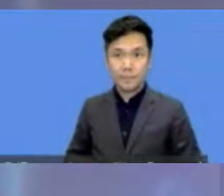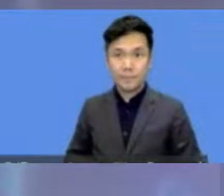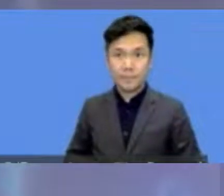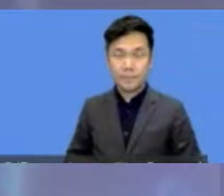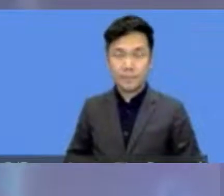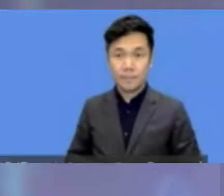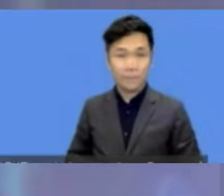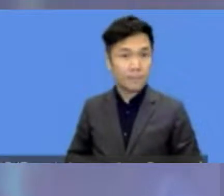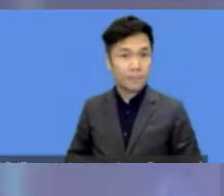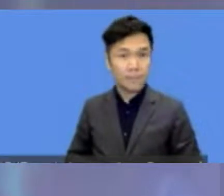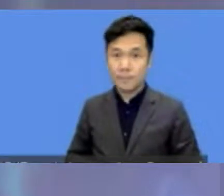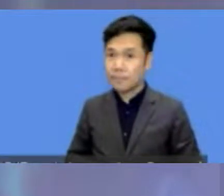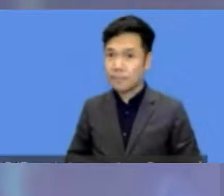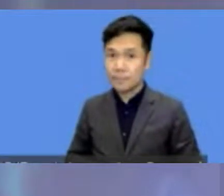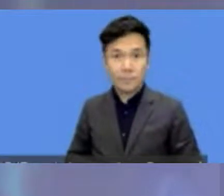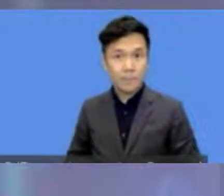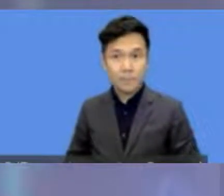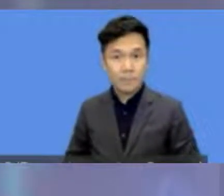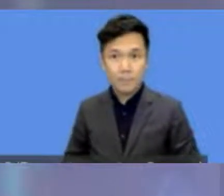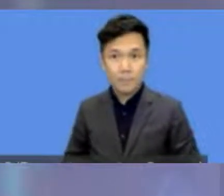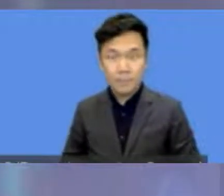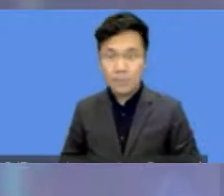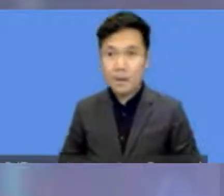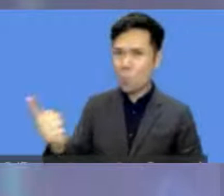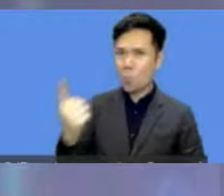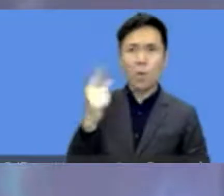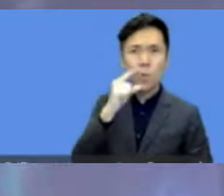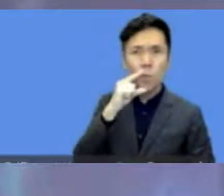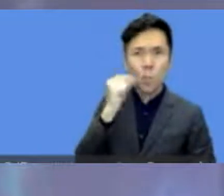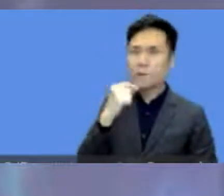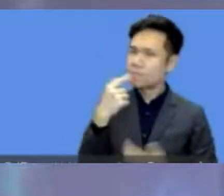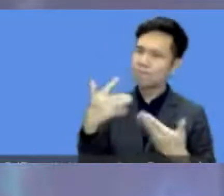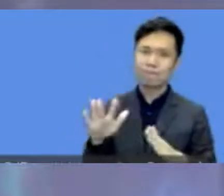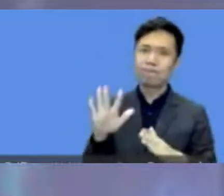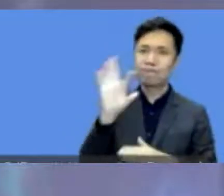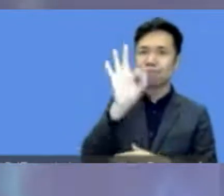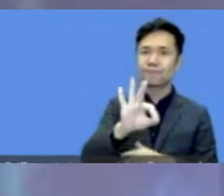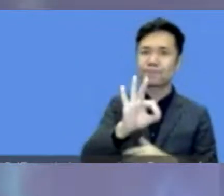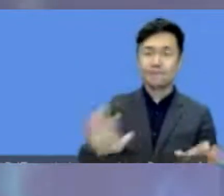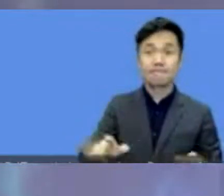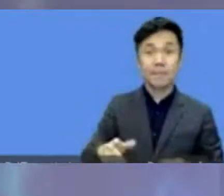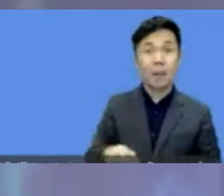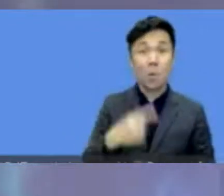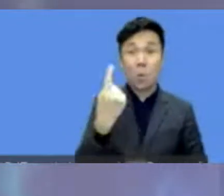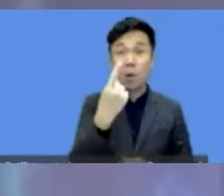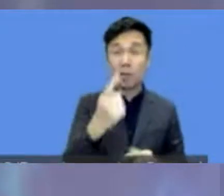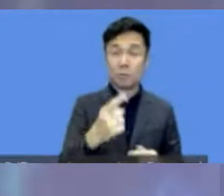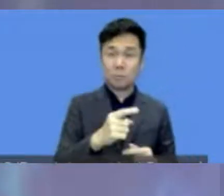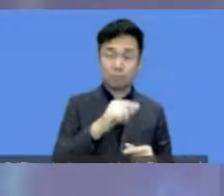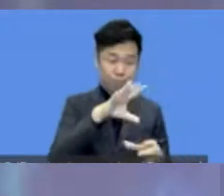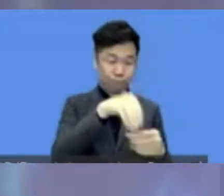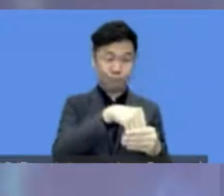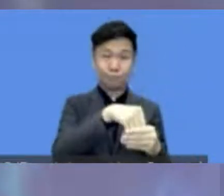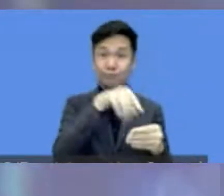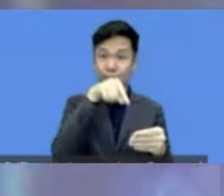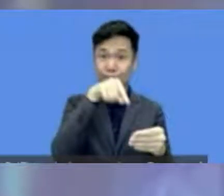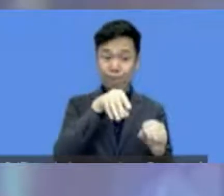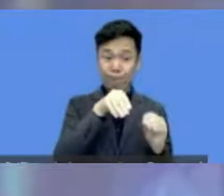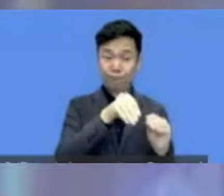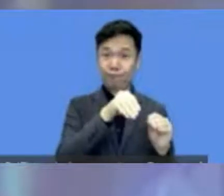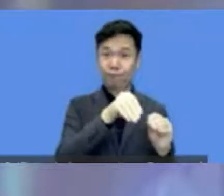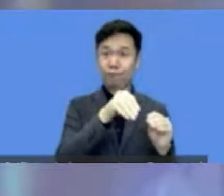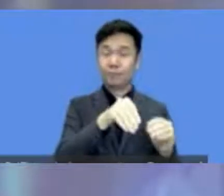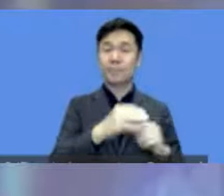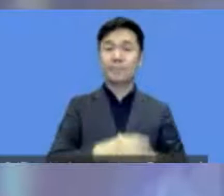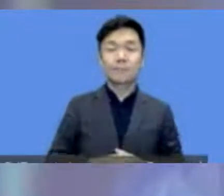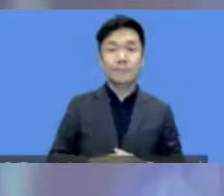No, the lady asked the question. So if you talk about the video related content, so I just want to share a very,